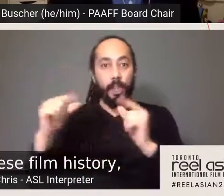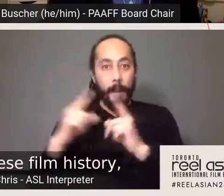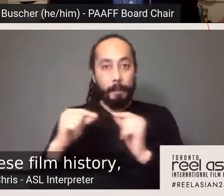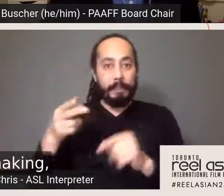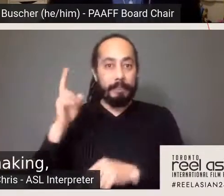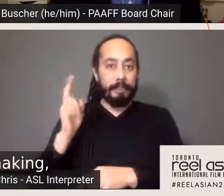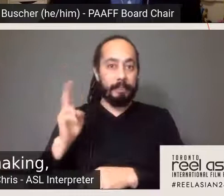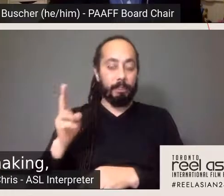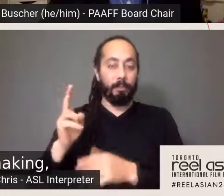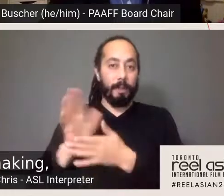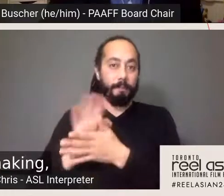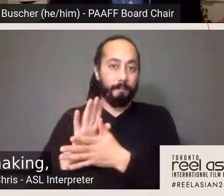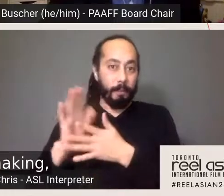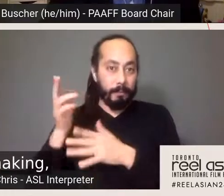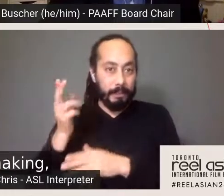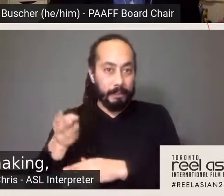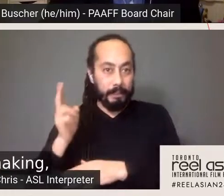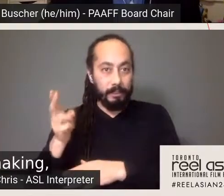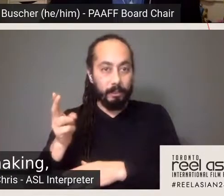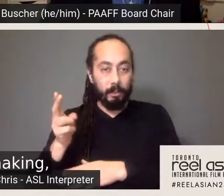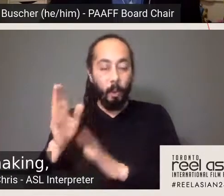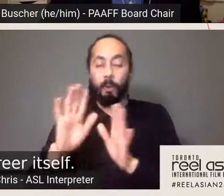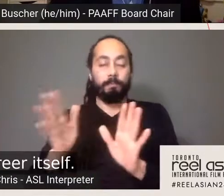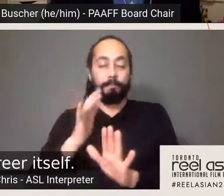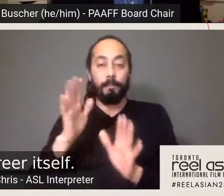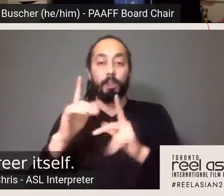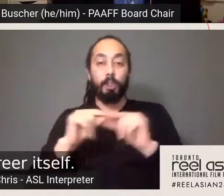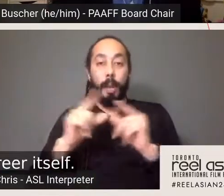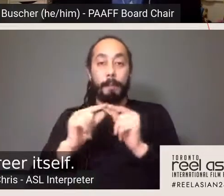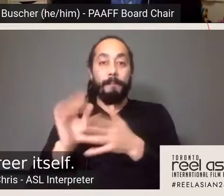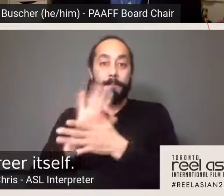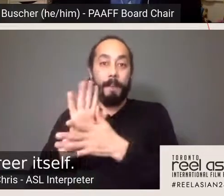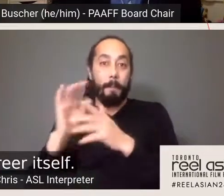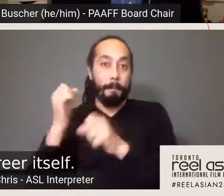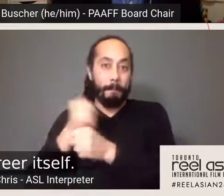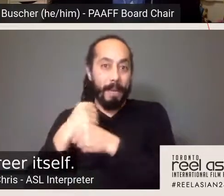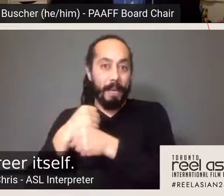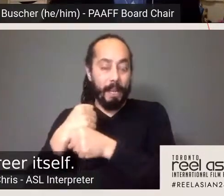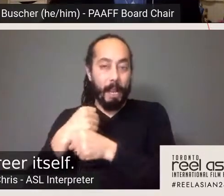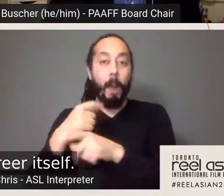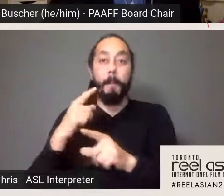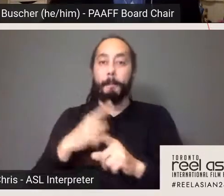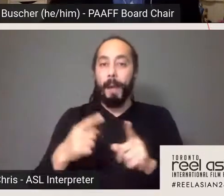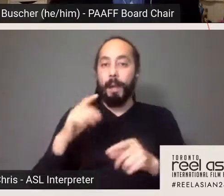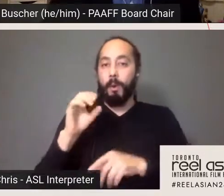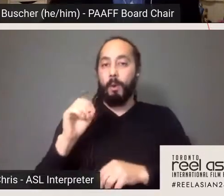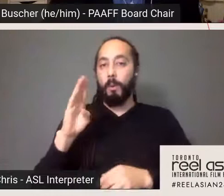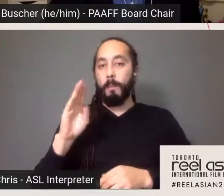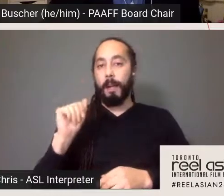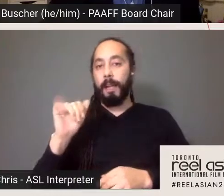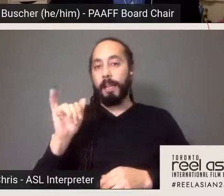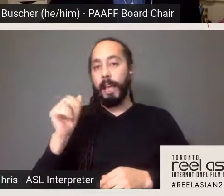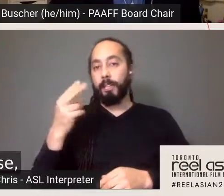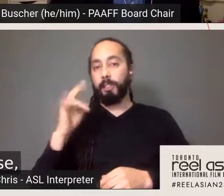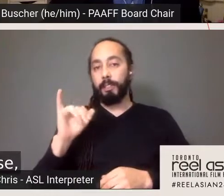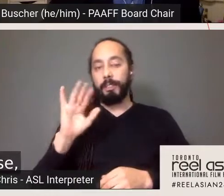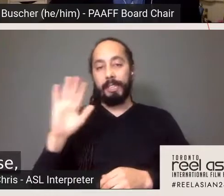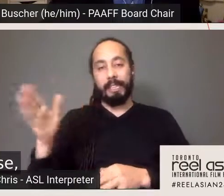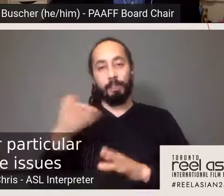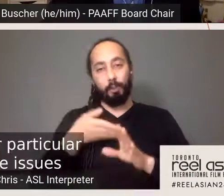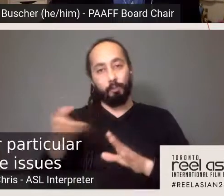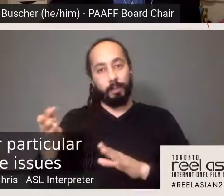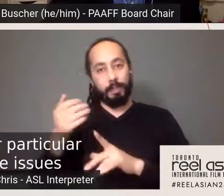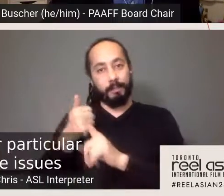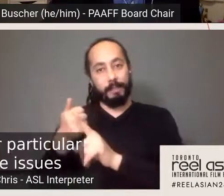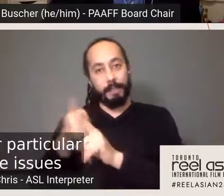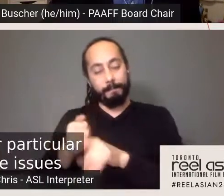history, but Japanese filmmaking by Obayashi's career itself. In that